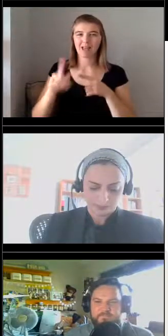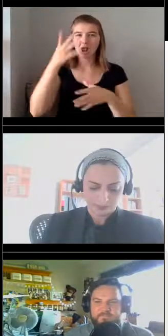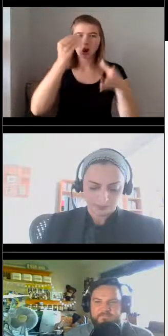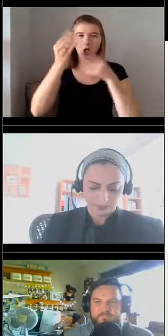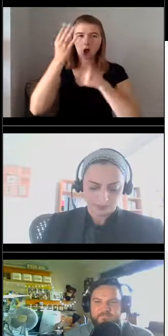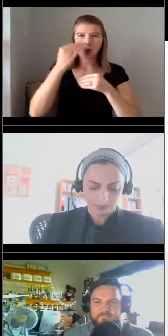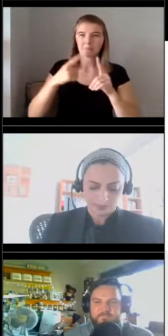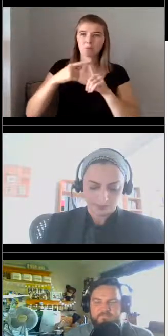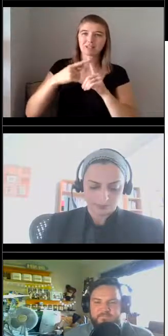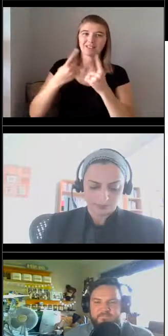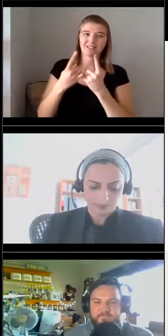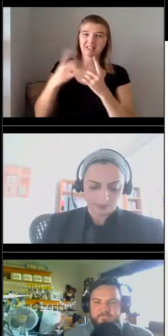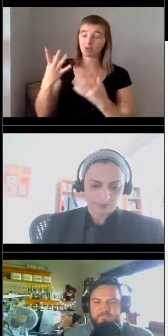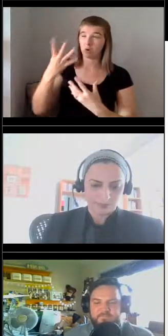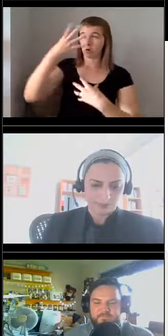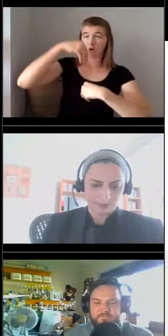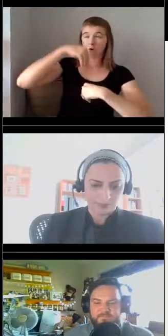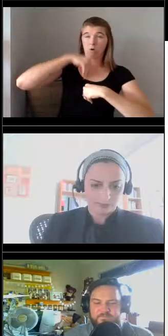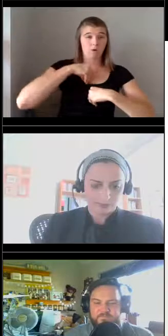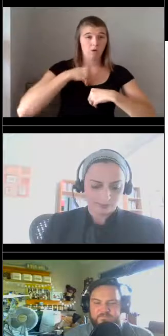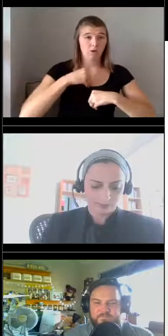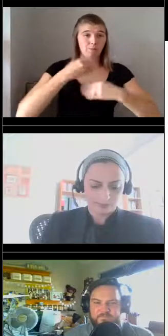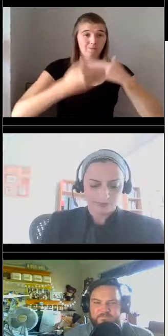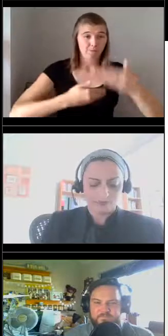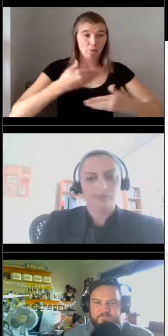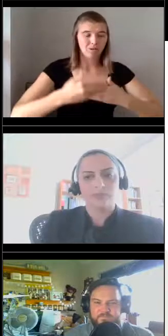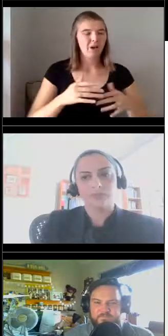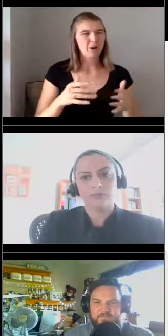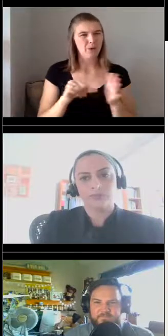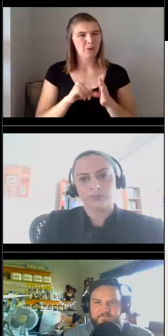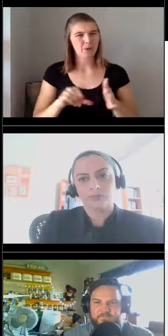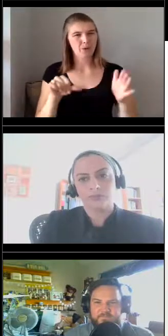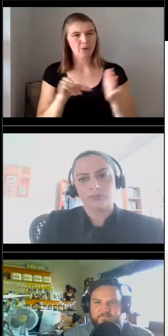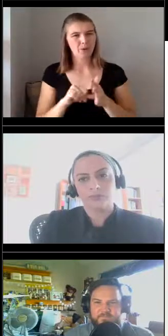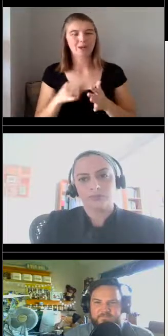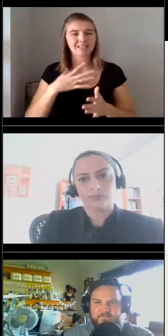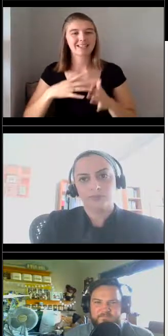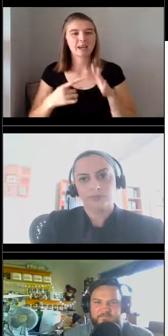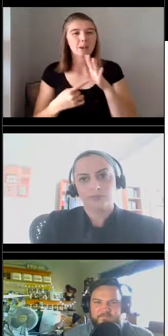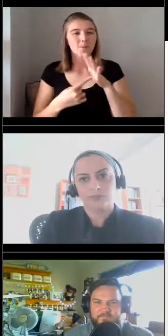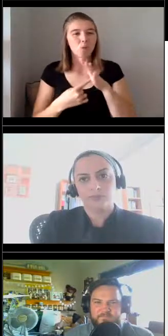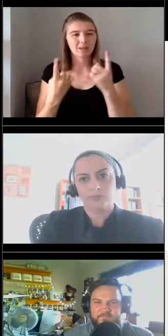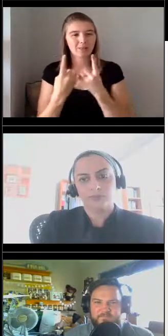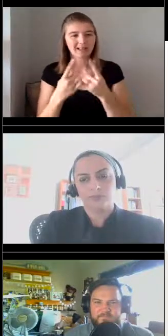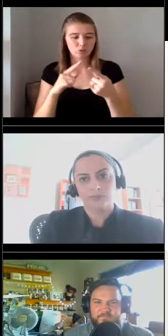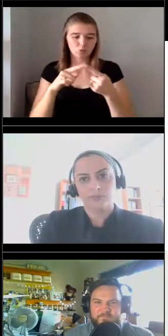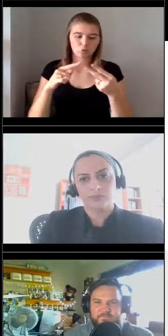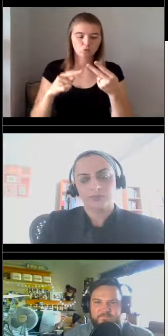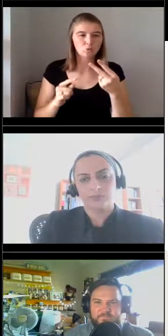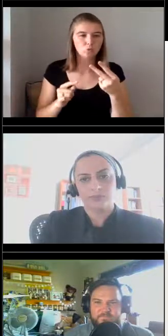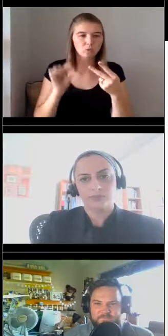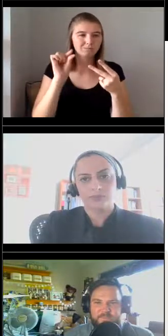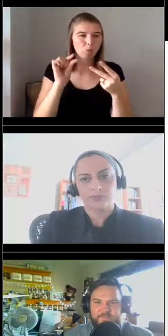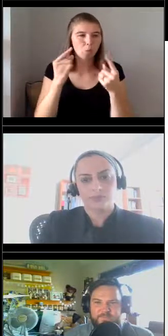you think are most useful or valuable for you, identify a simple way you can do that on a daily basis, and just keep doing